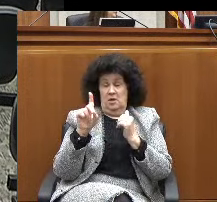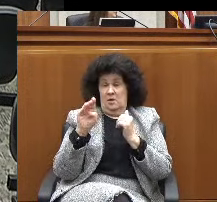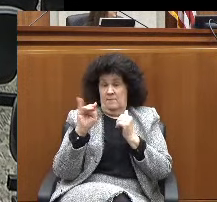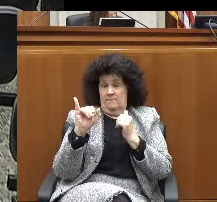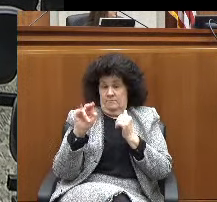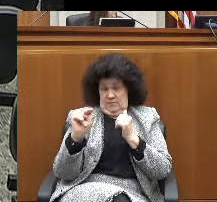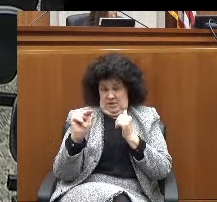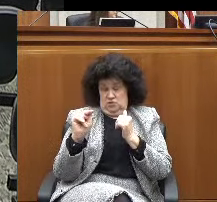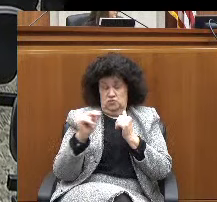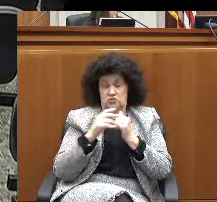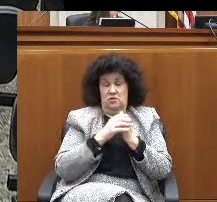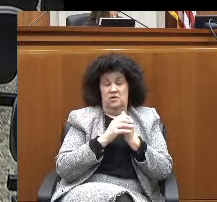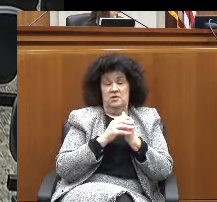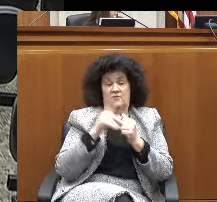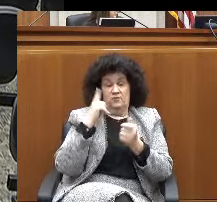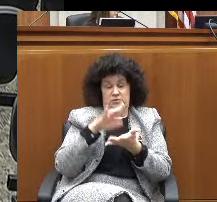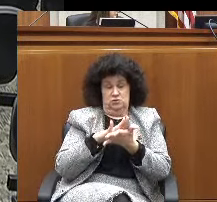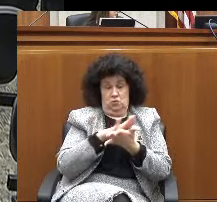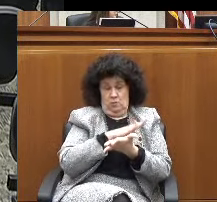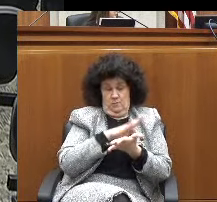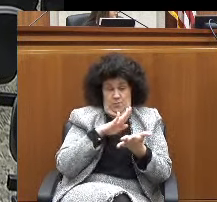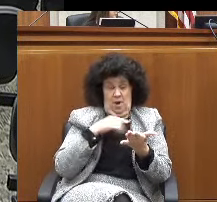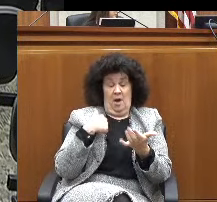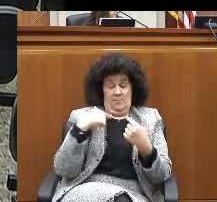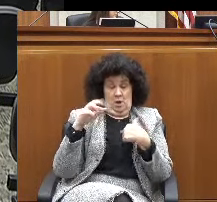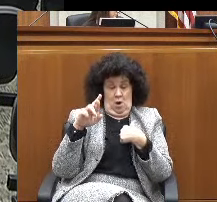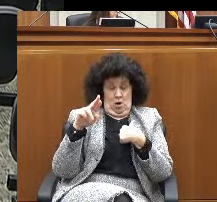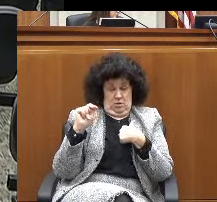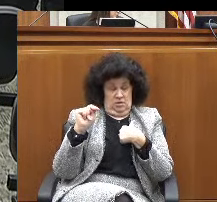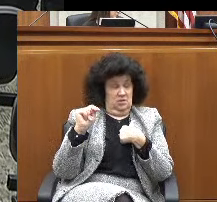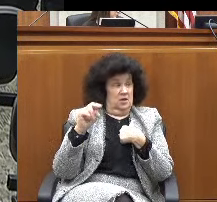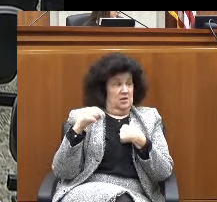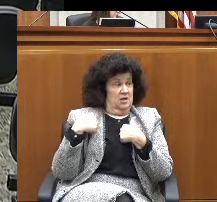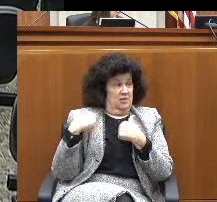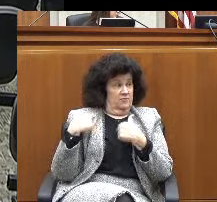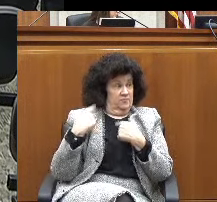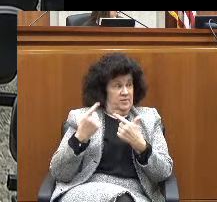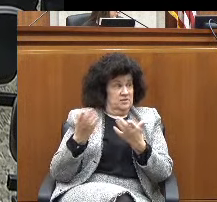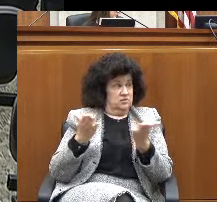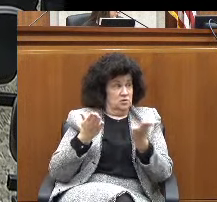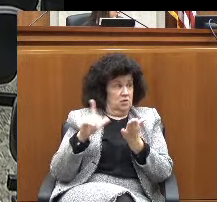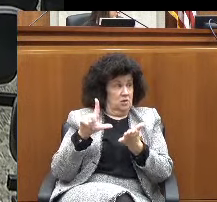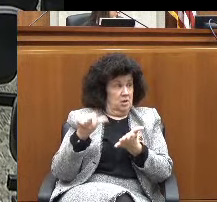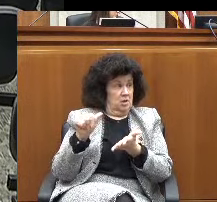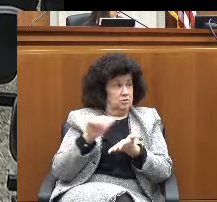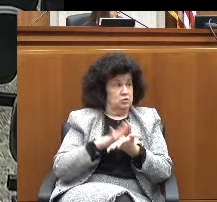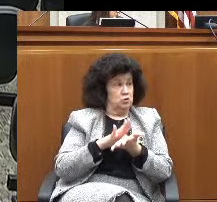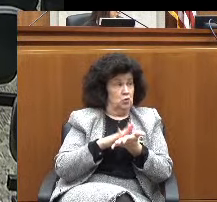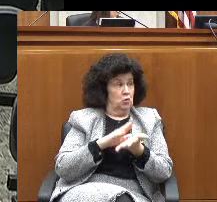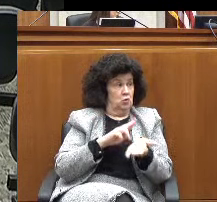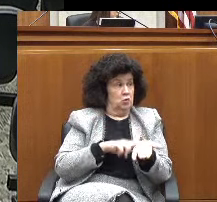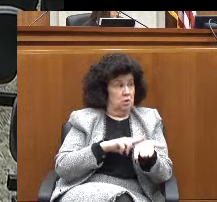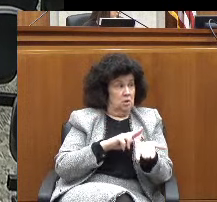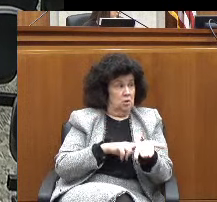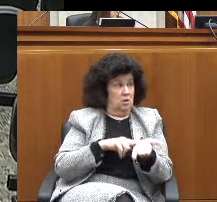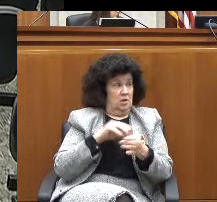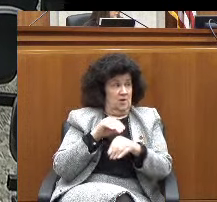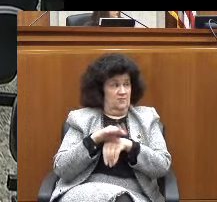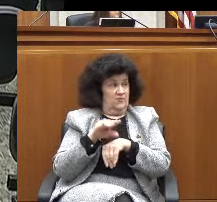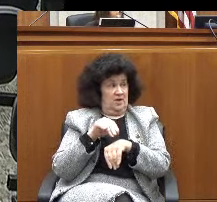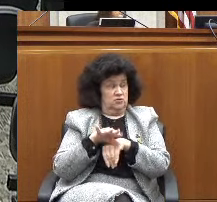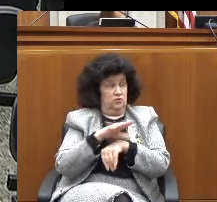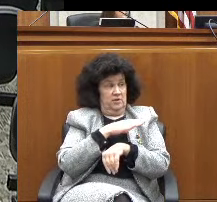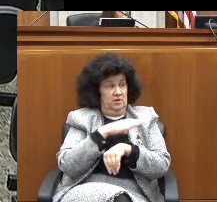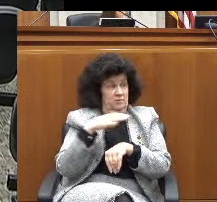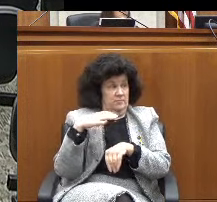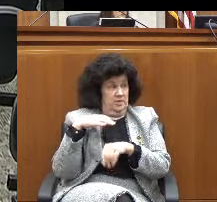I'm an RN, and I also have been serving on the Louisiana School Nurse Advisory